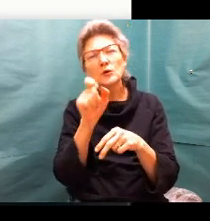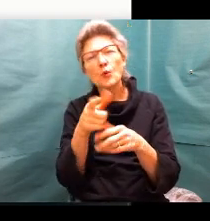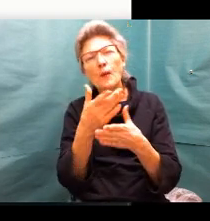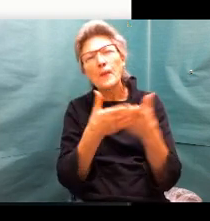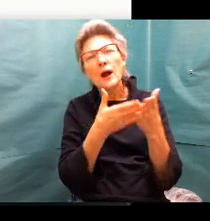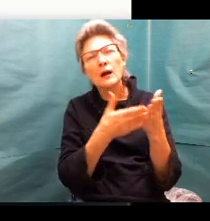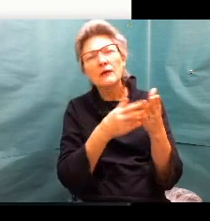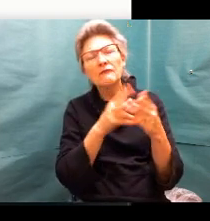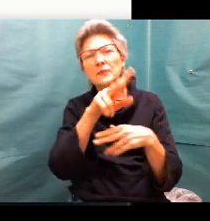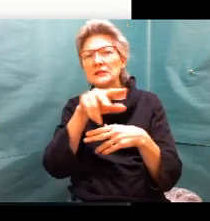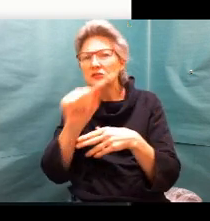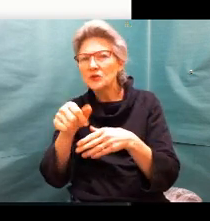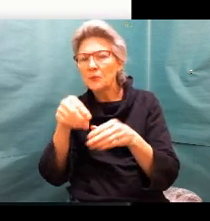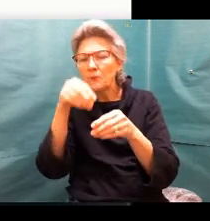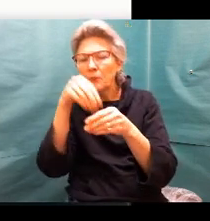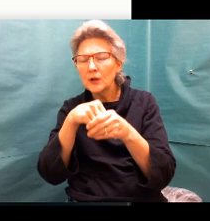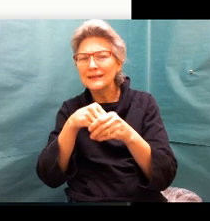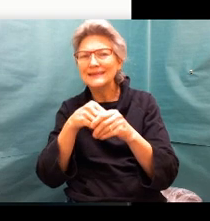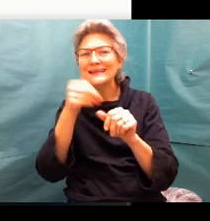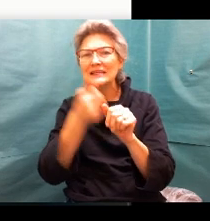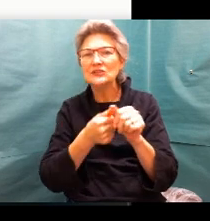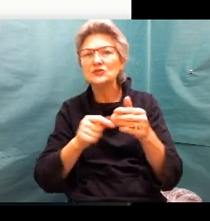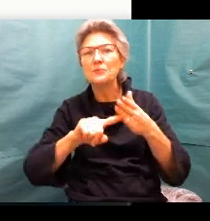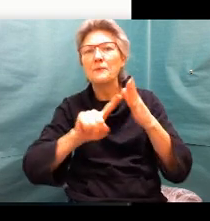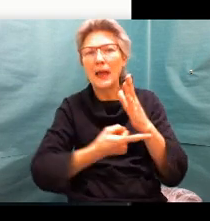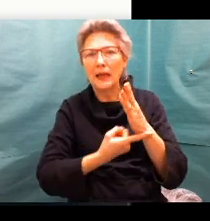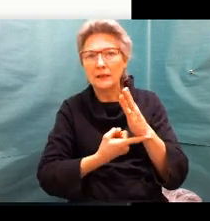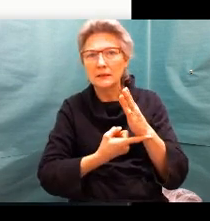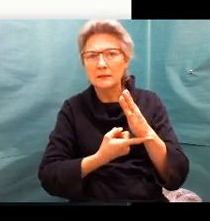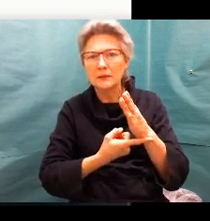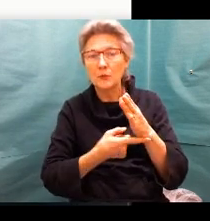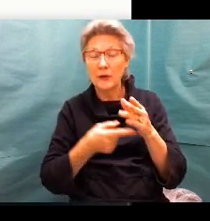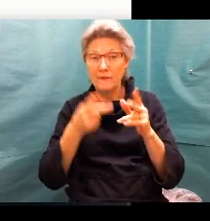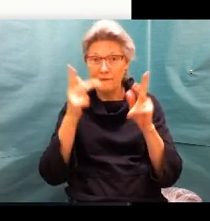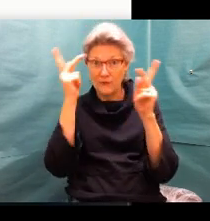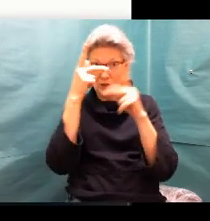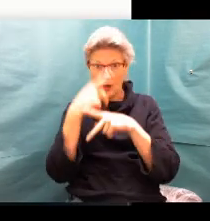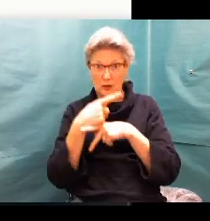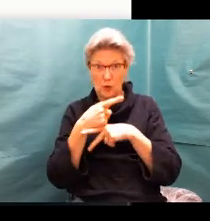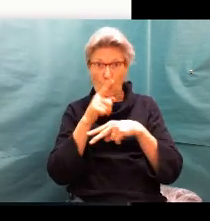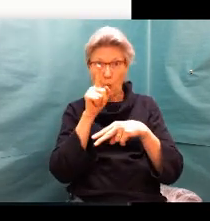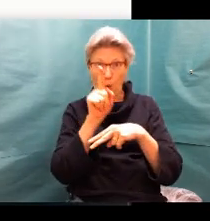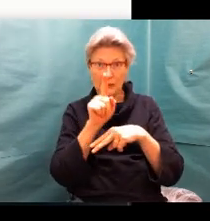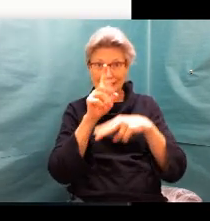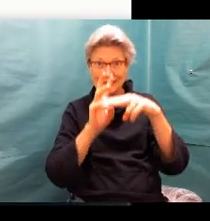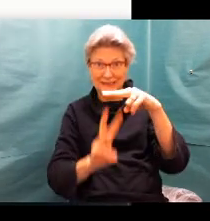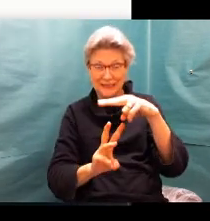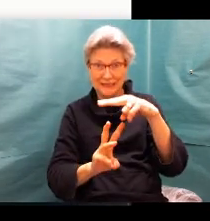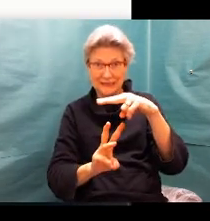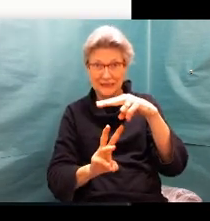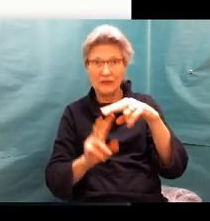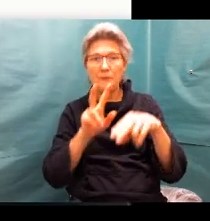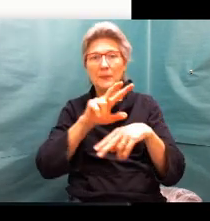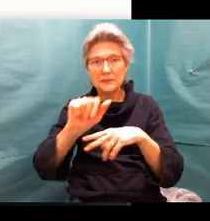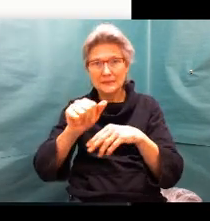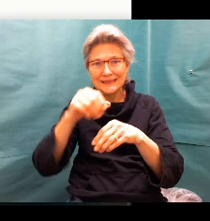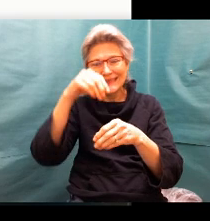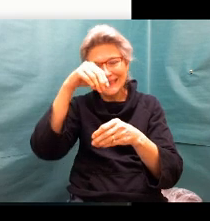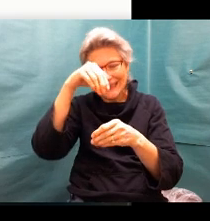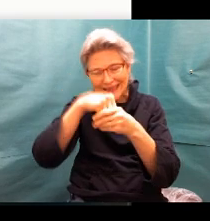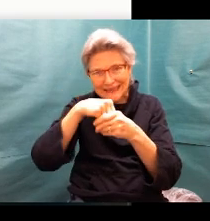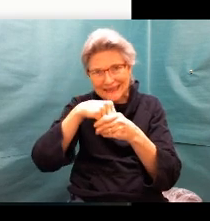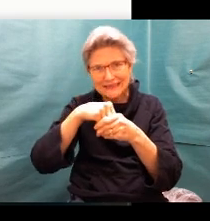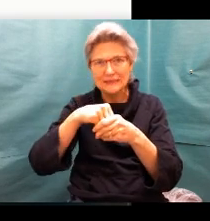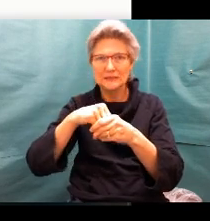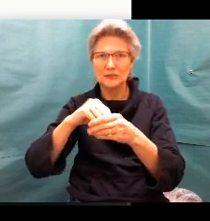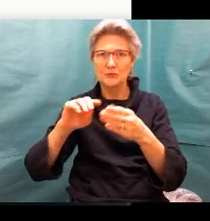part of a pizza did she put in each bag? And we figured out that she put 1/6 of the pizza in each bag,